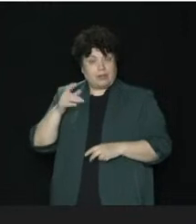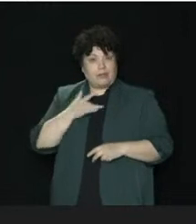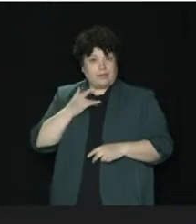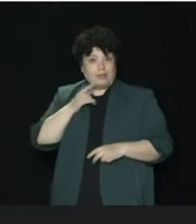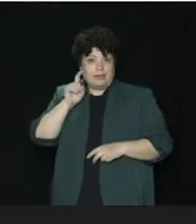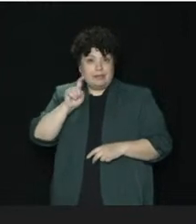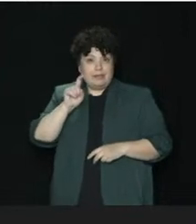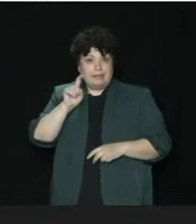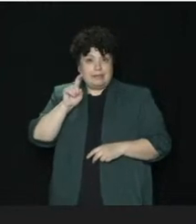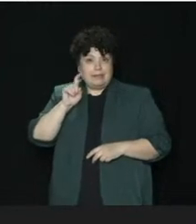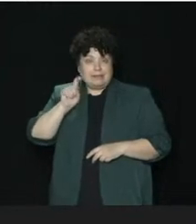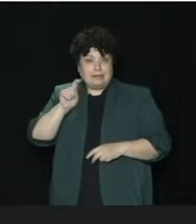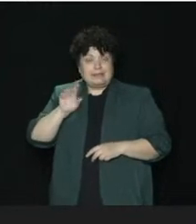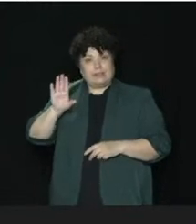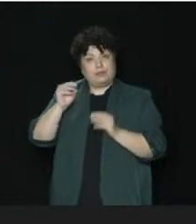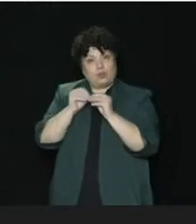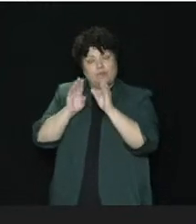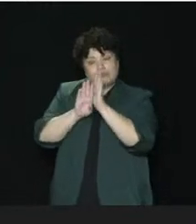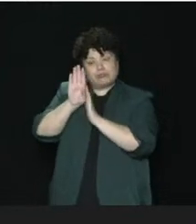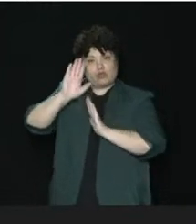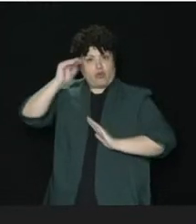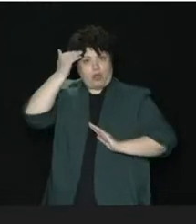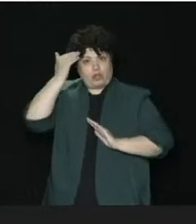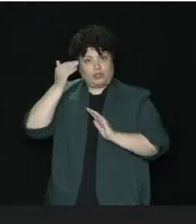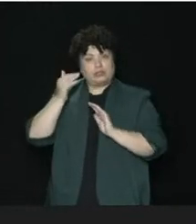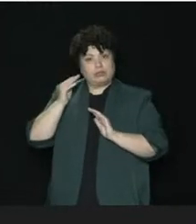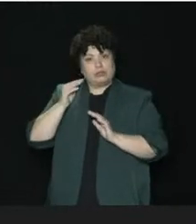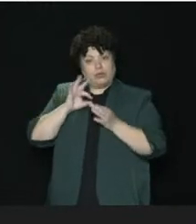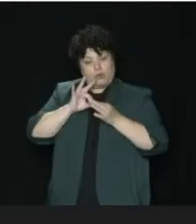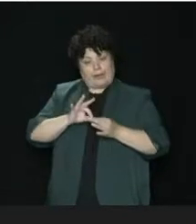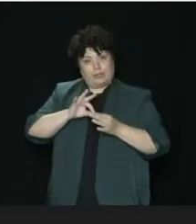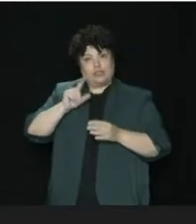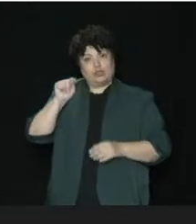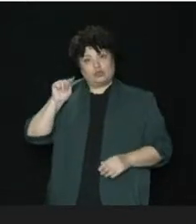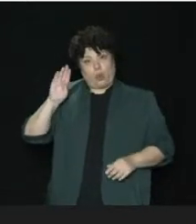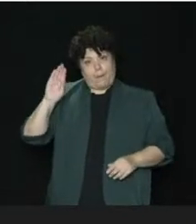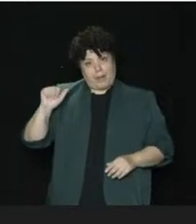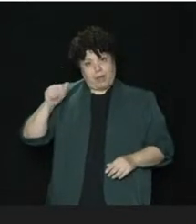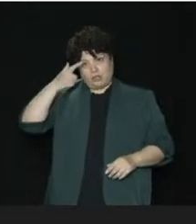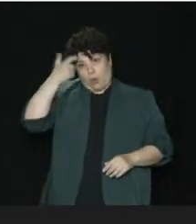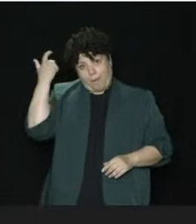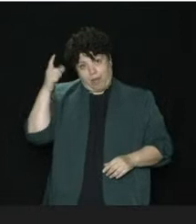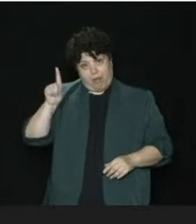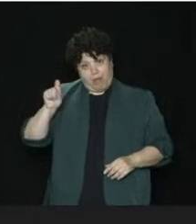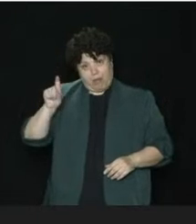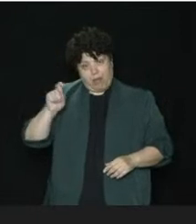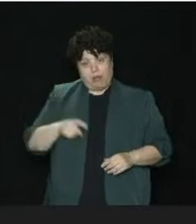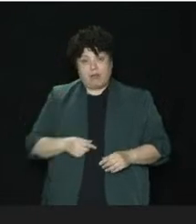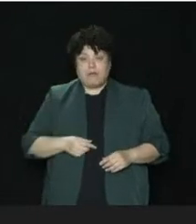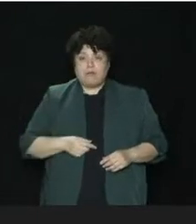more trauma-informed approach? I think it's important for everyone to